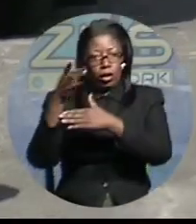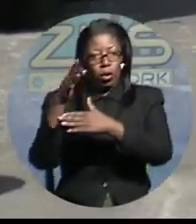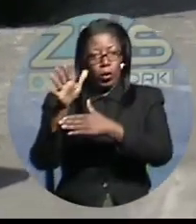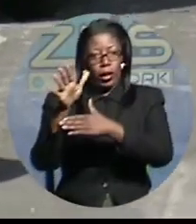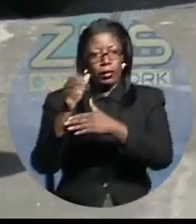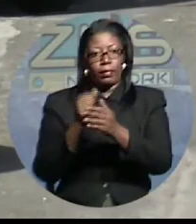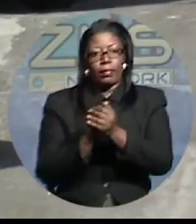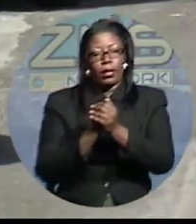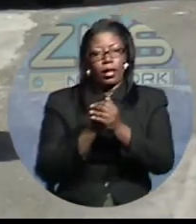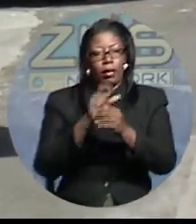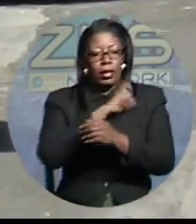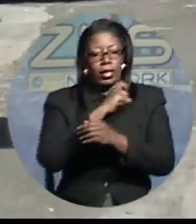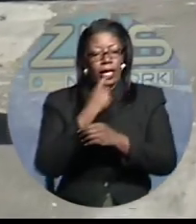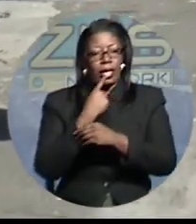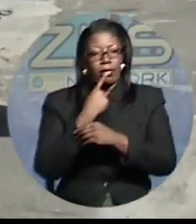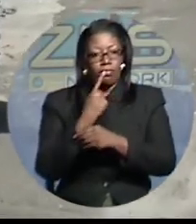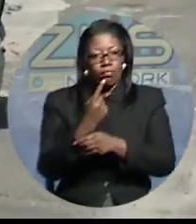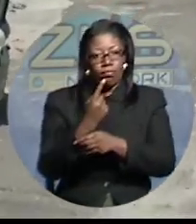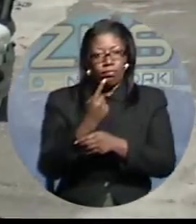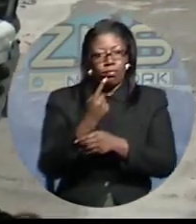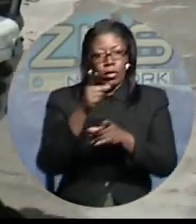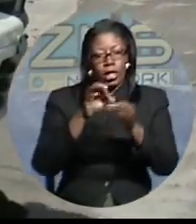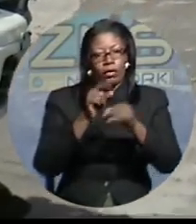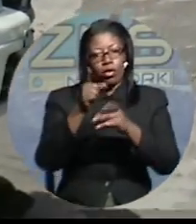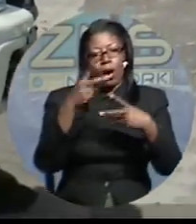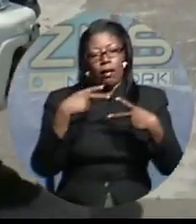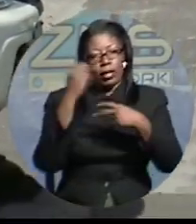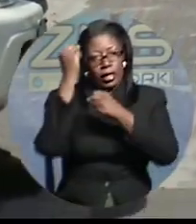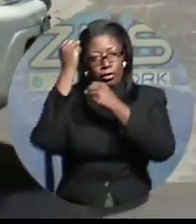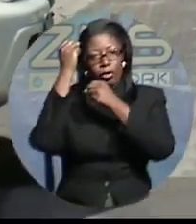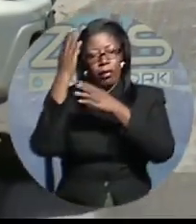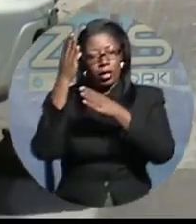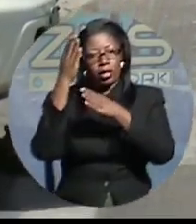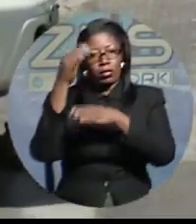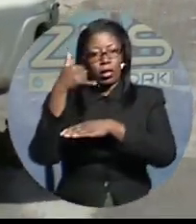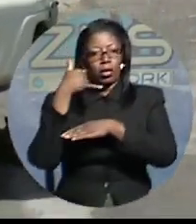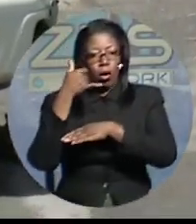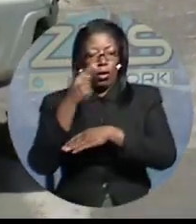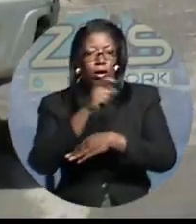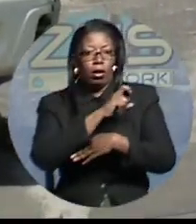with information on these incidents to contact 919 or your nearest police station.